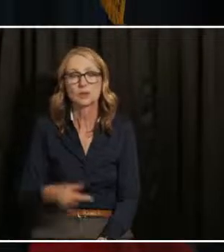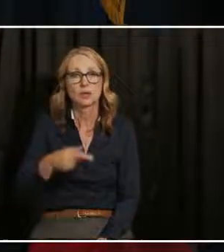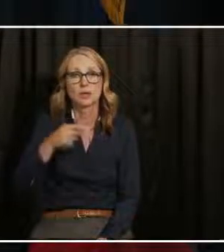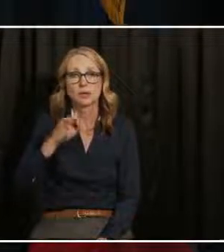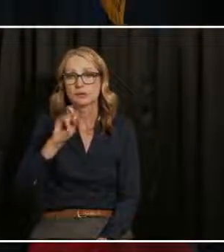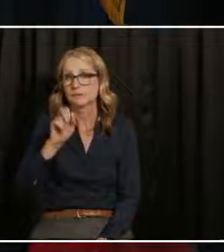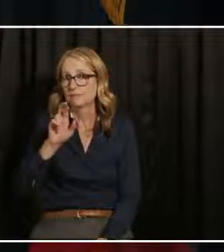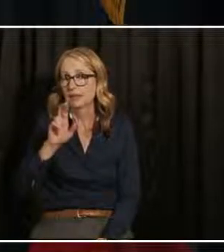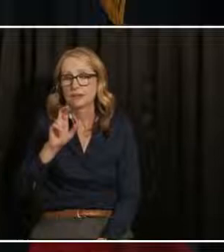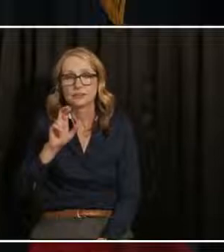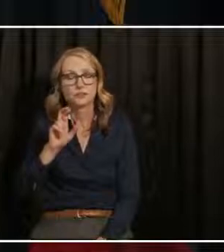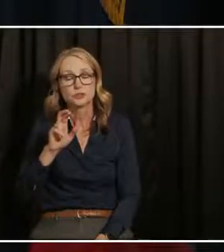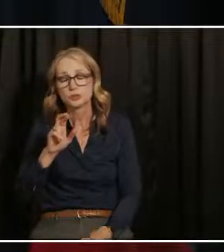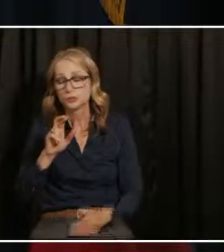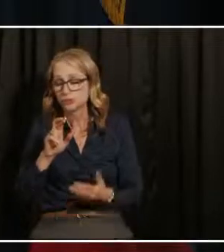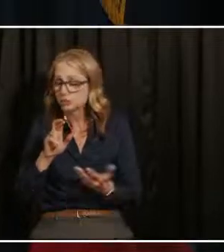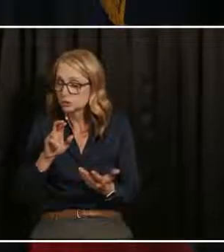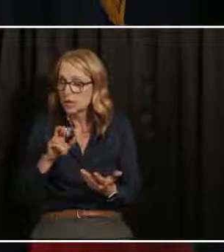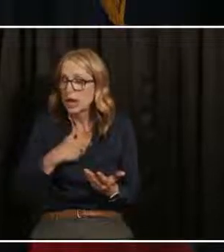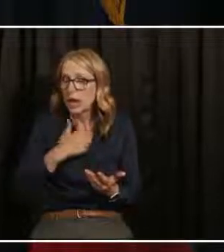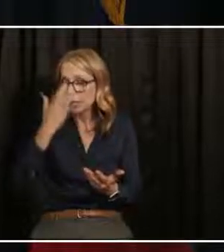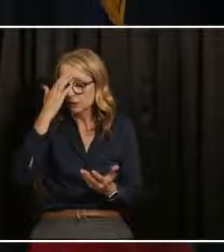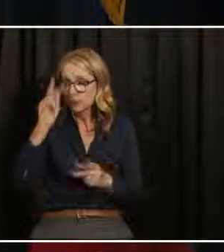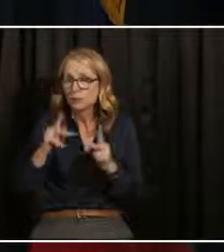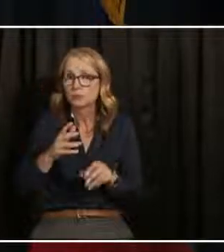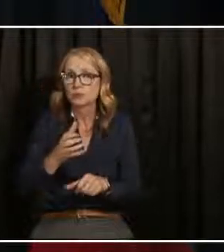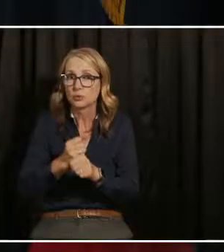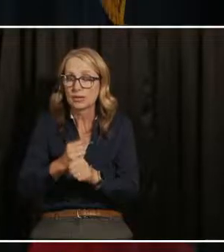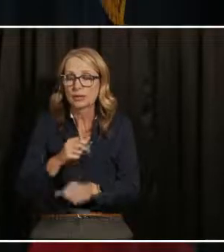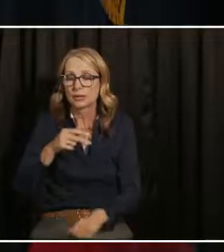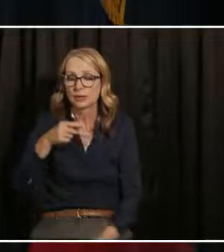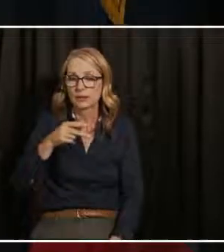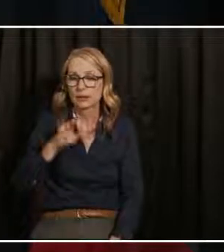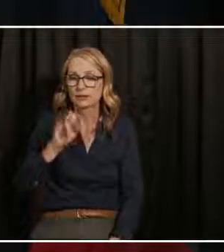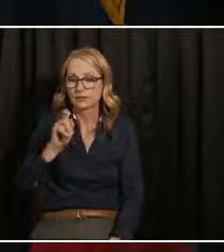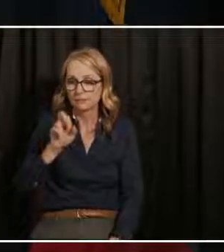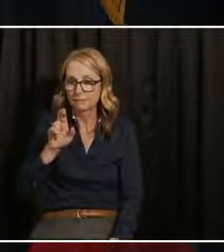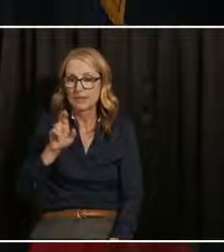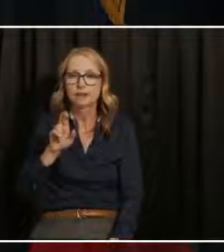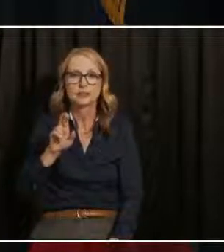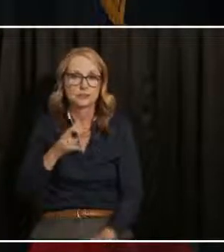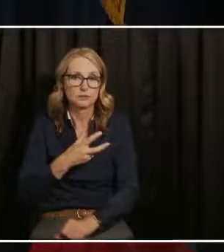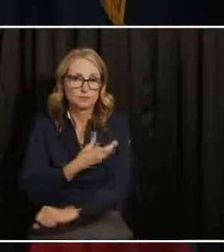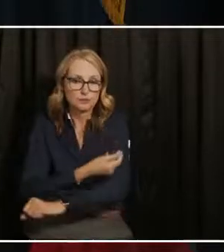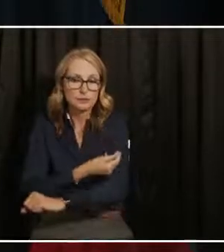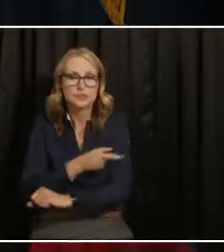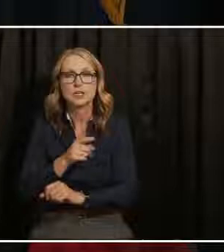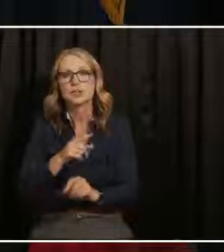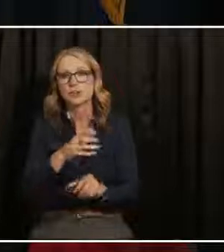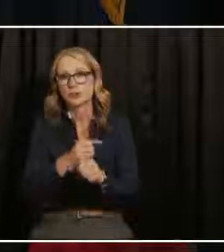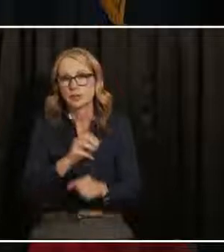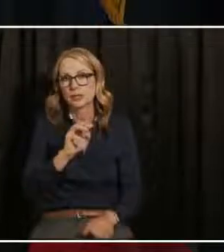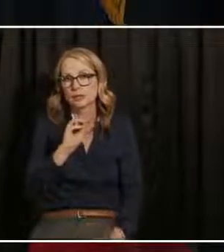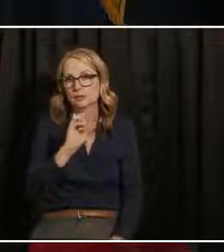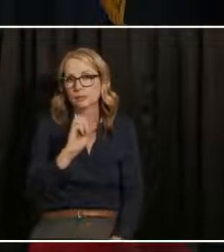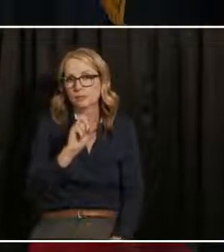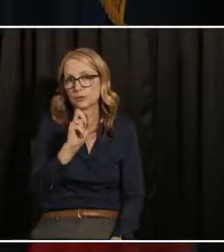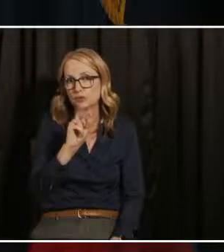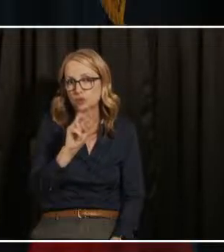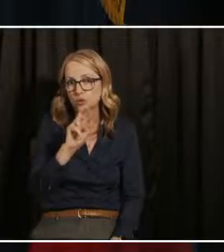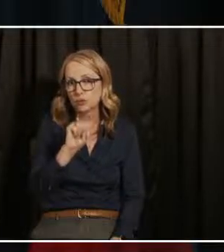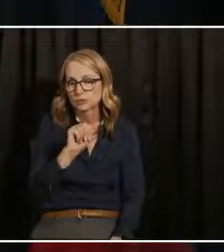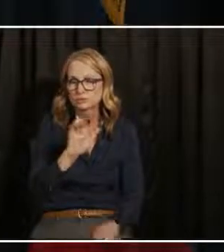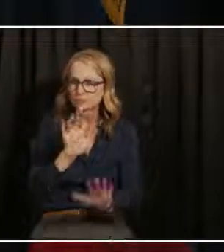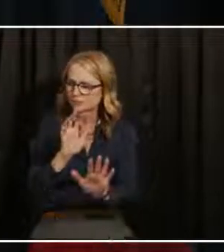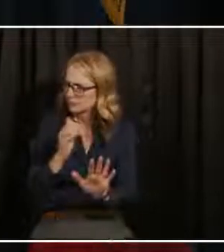FDA on Pfizer. I do know of people who received the Pfizer vaccine who are going back in for Moderna or Pfizer. I'm